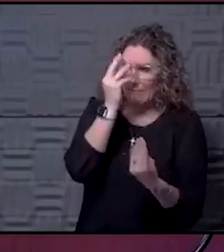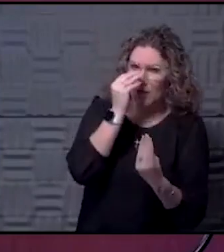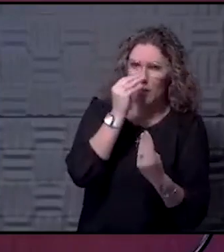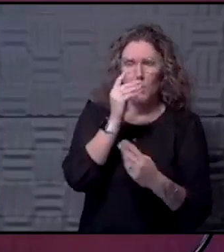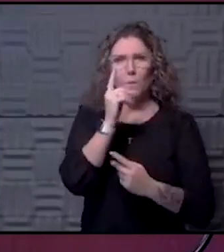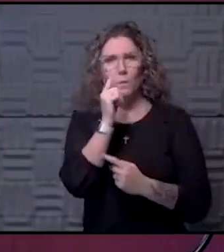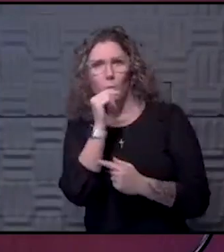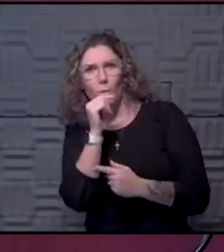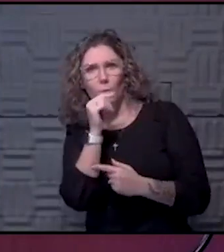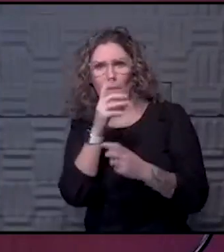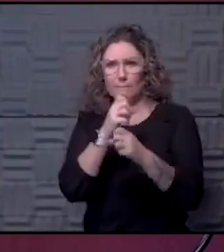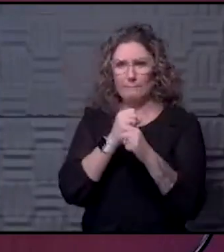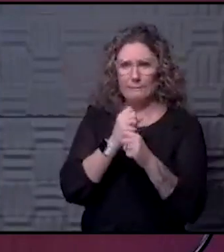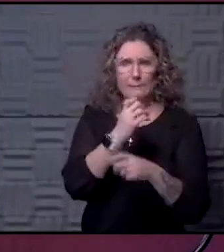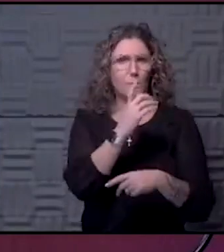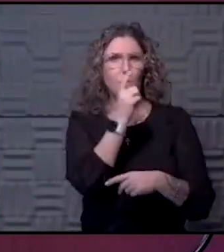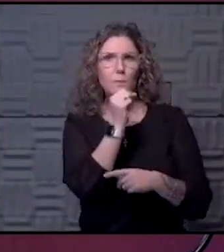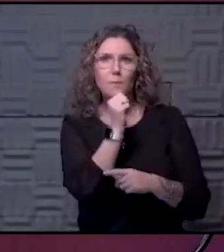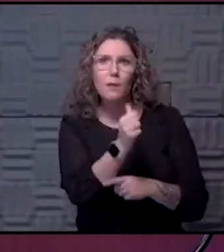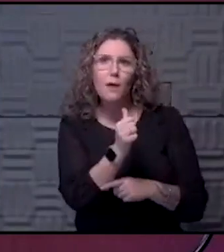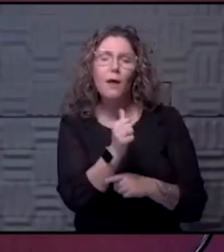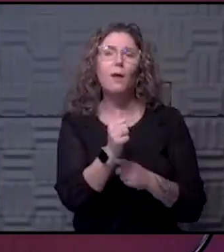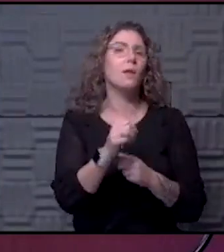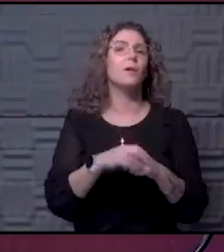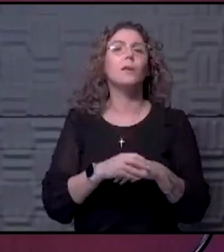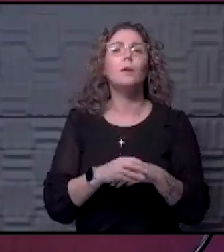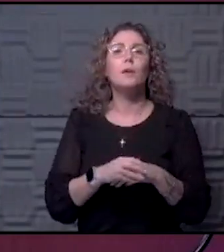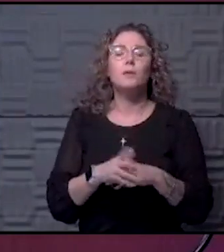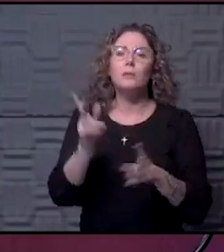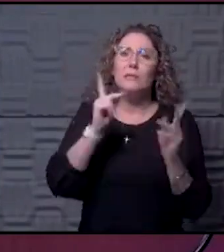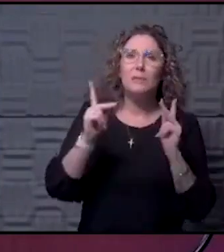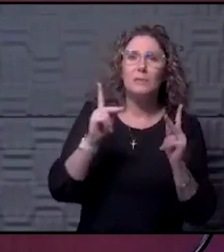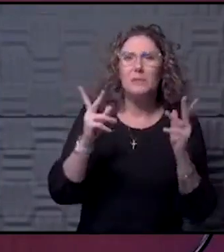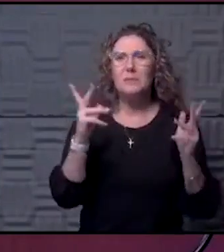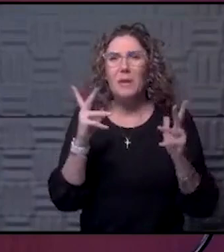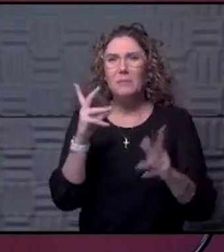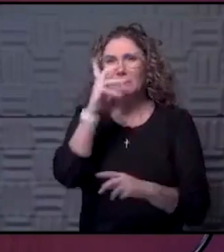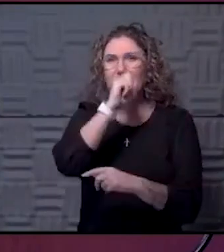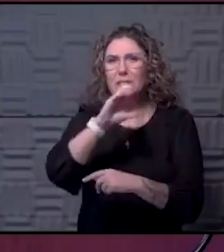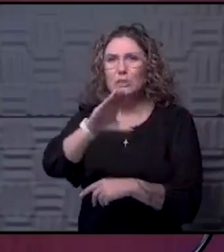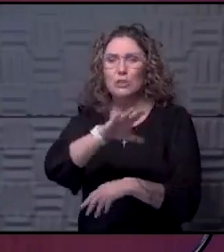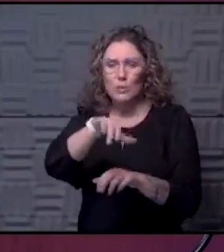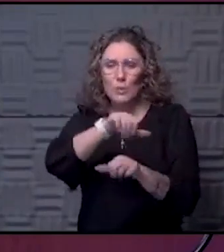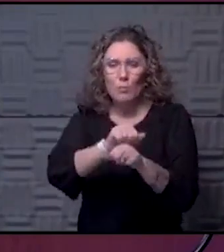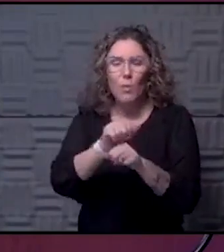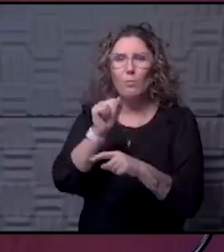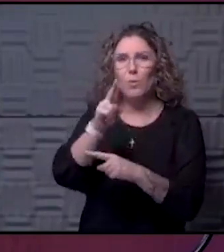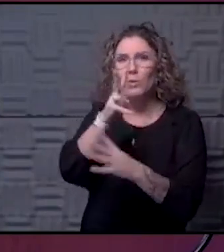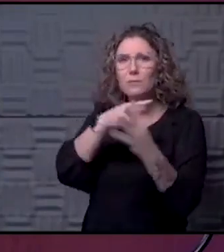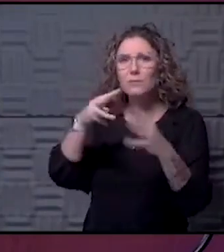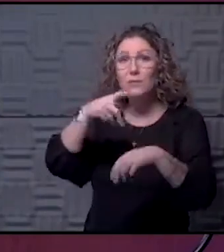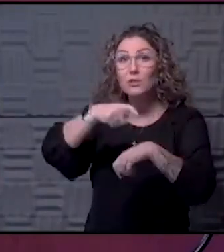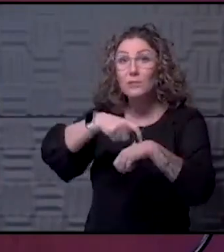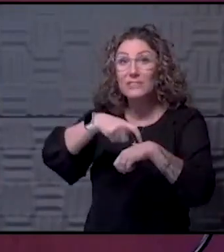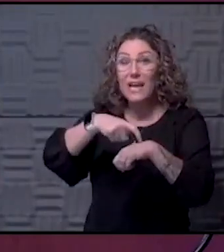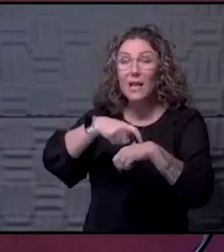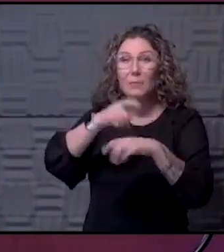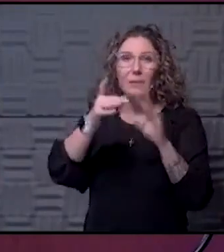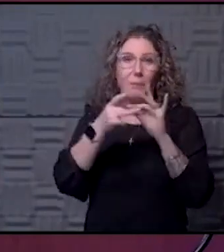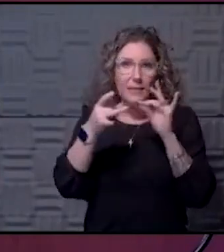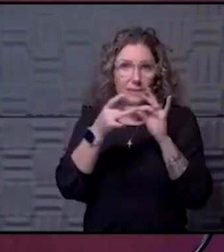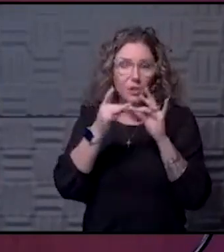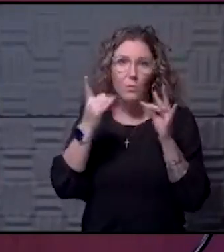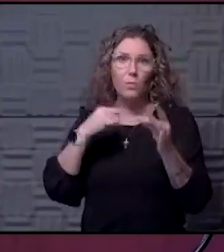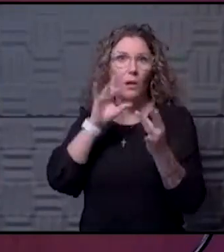and you know, inevitably some people don't make their appointment or their scheduled time, and when they do that, their messaging, we're reaching out to